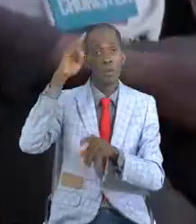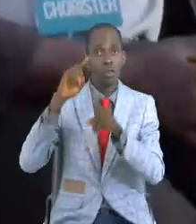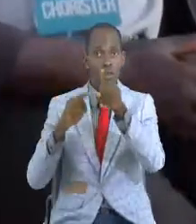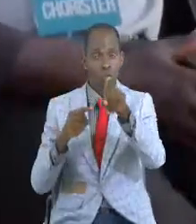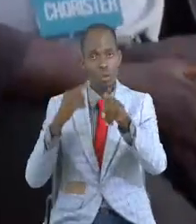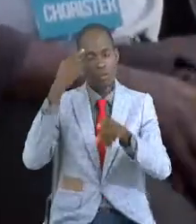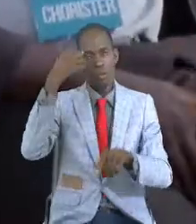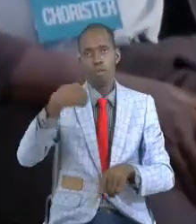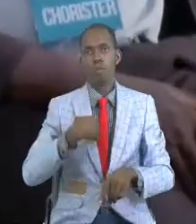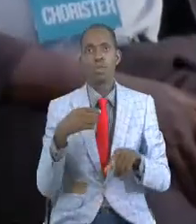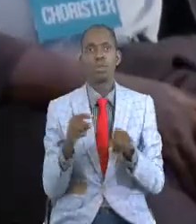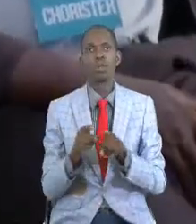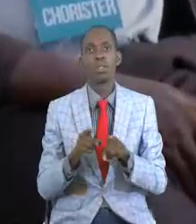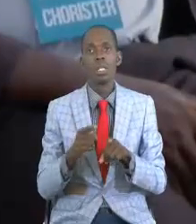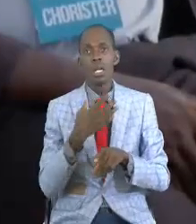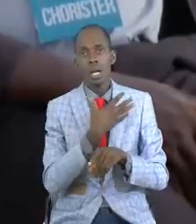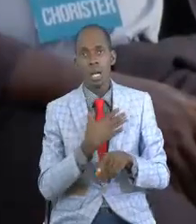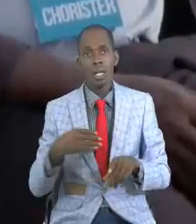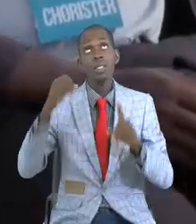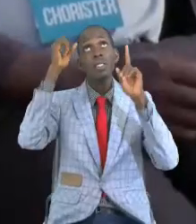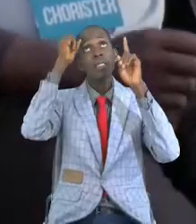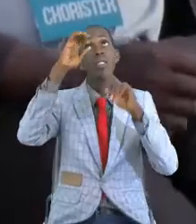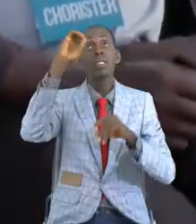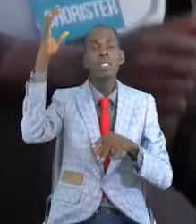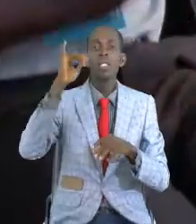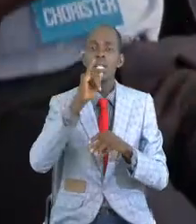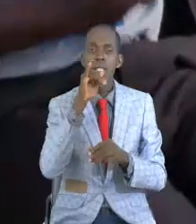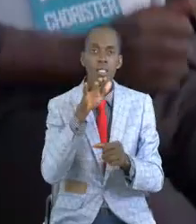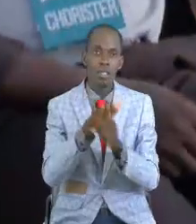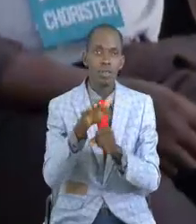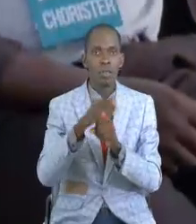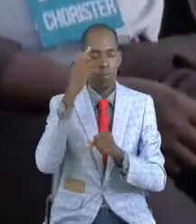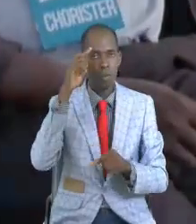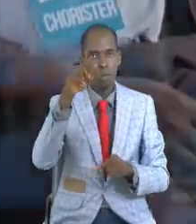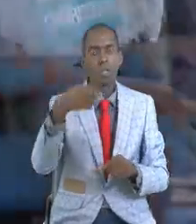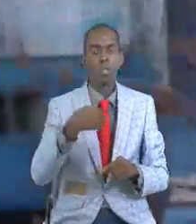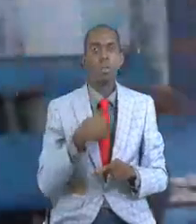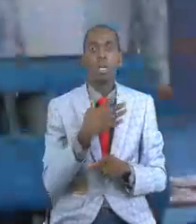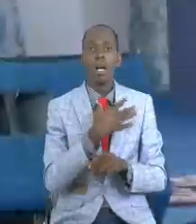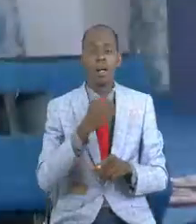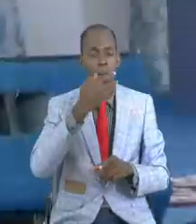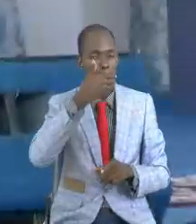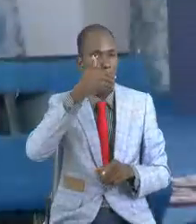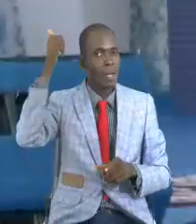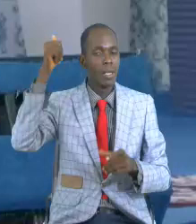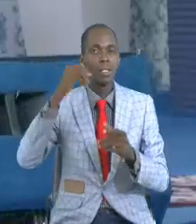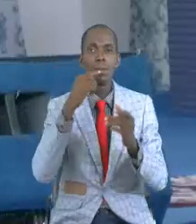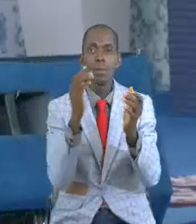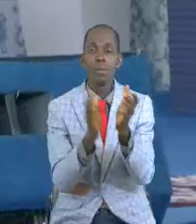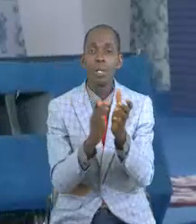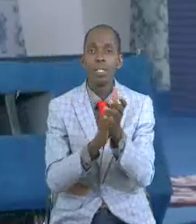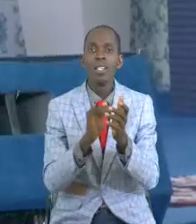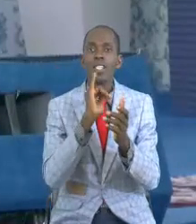me. And his grace is sufficient for you. And the best commendation is waiting for